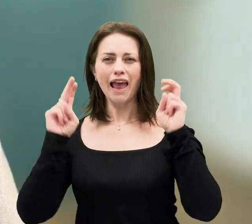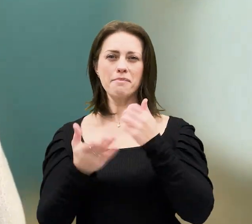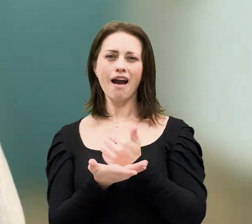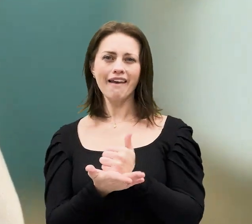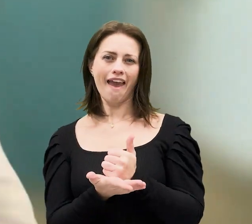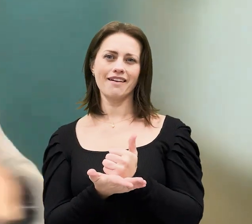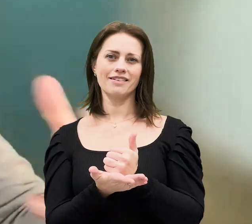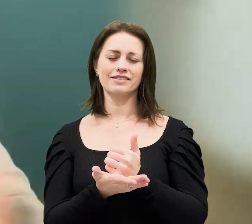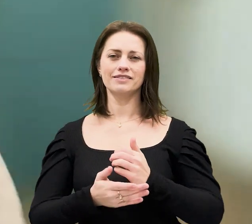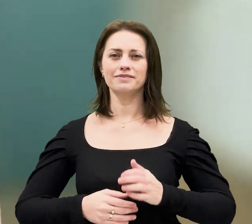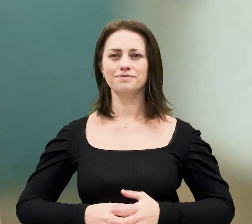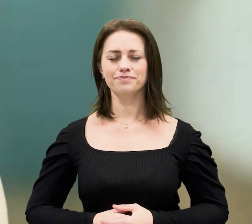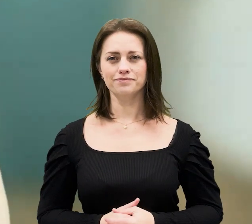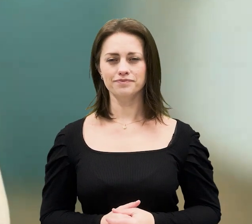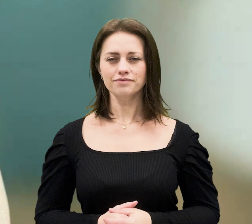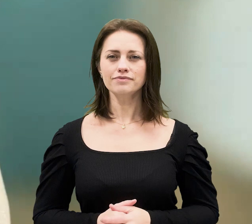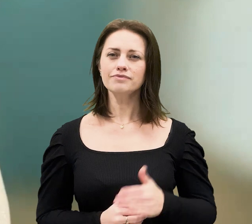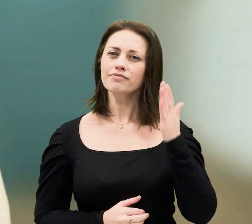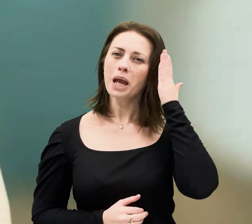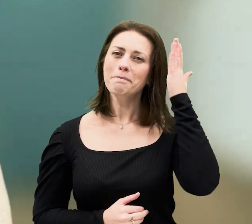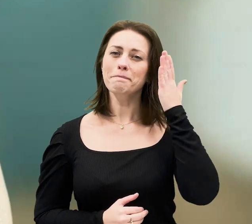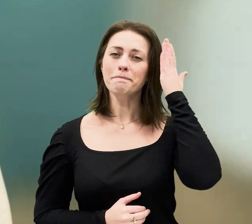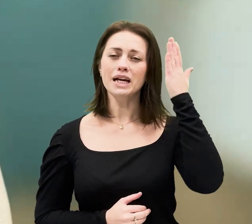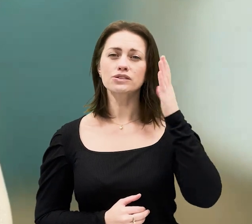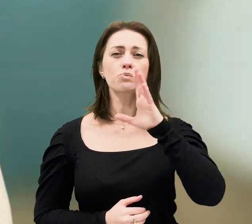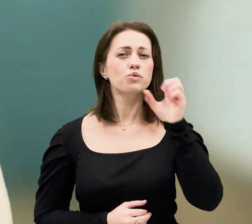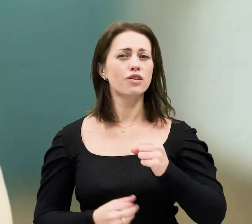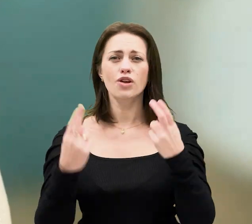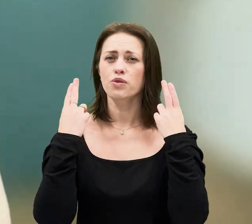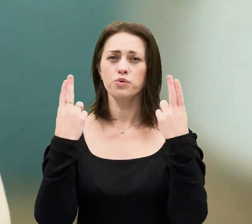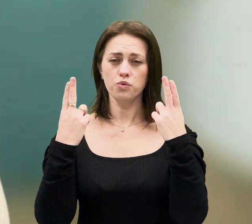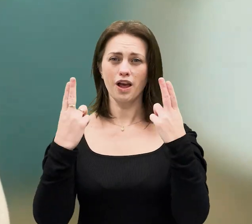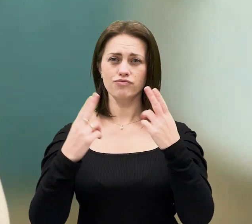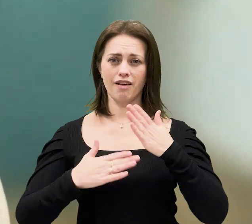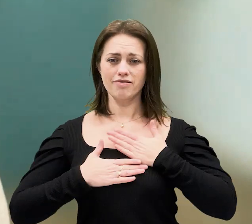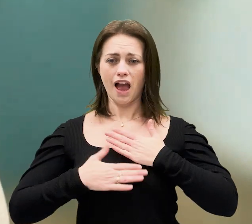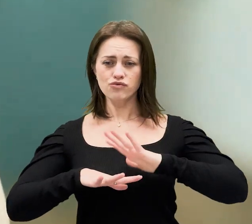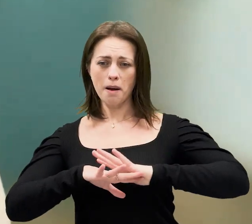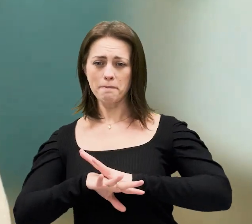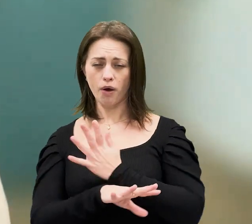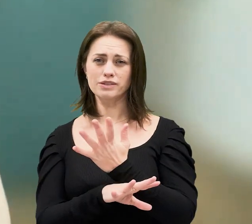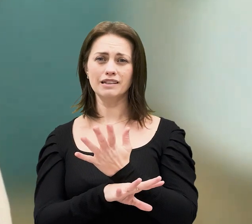People can talk about it, you know people, and I think that's so important, that for your sense of